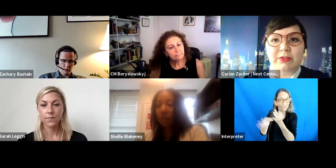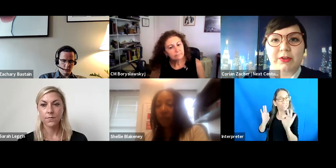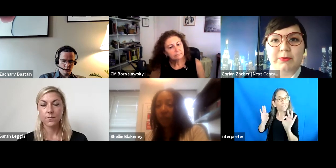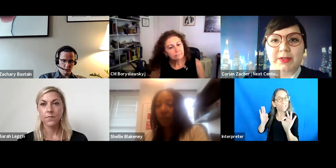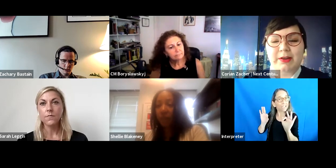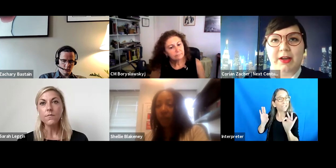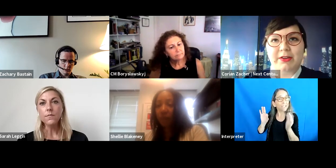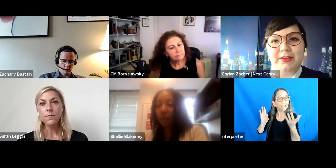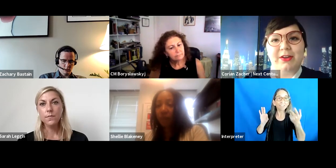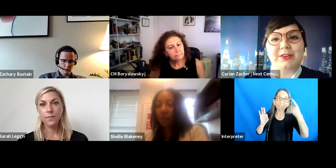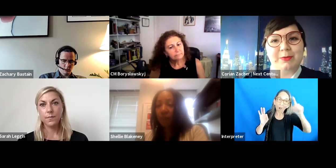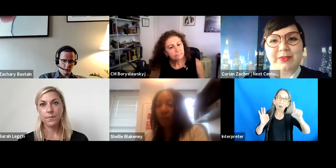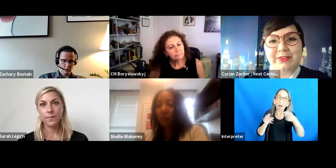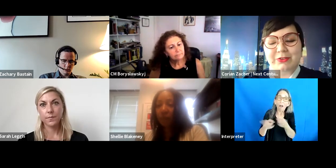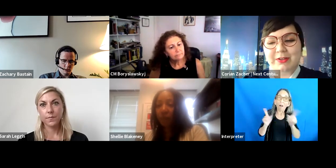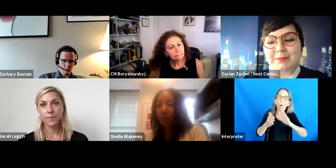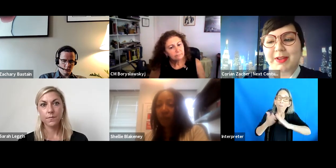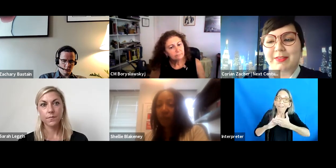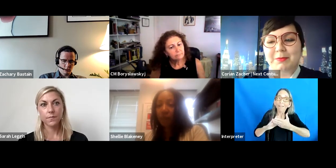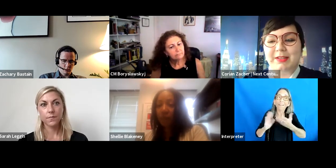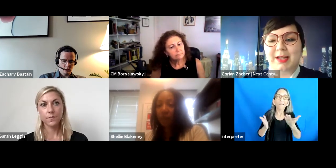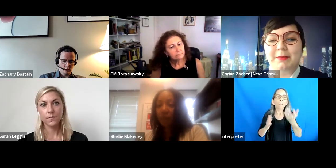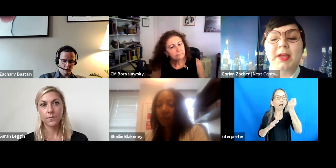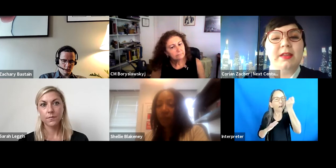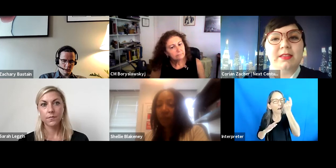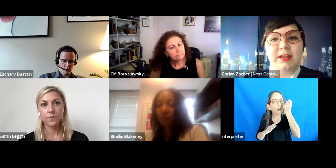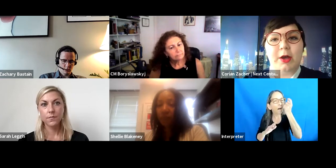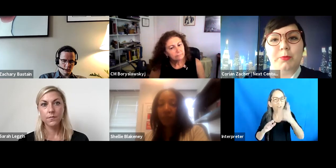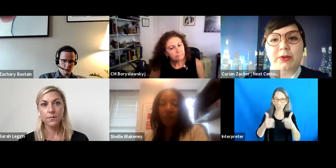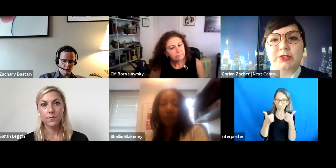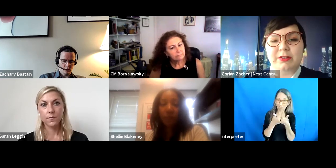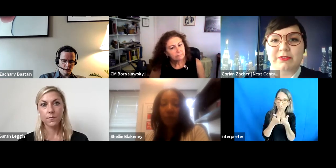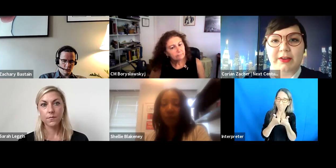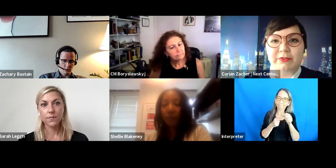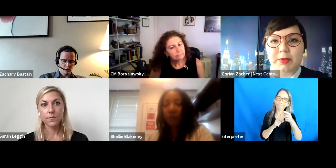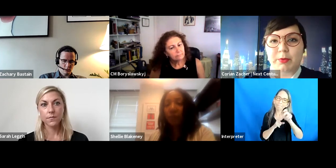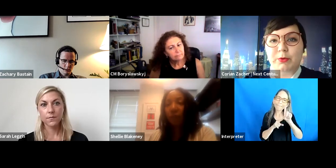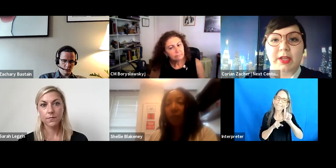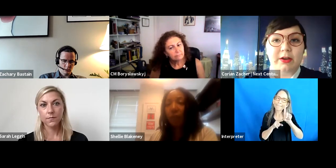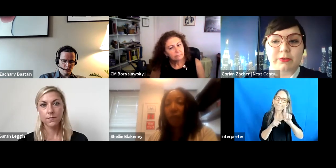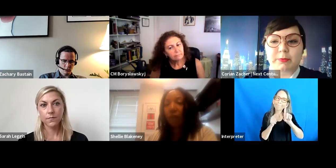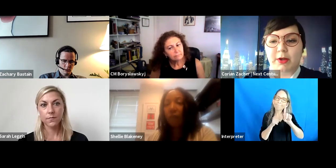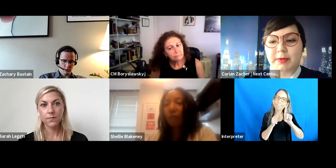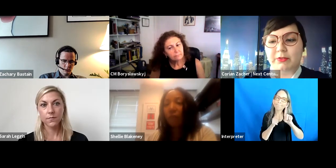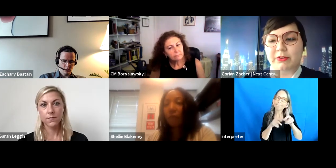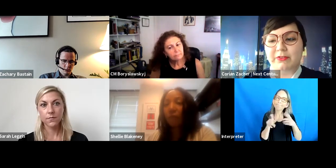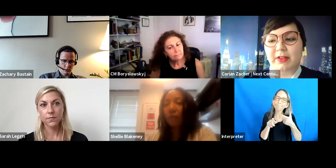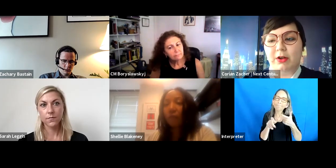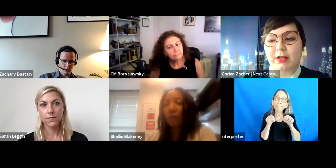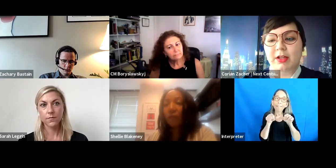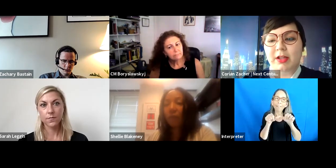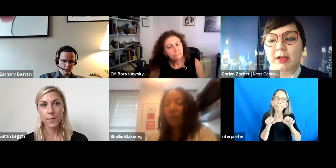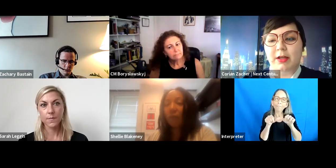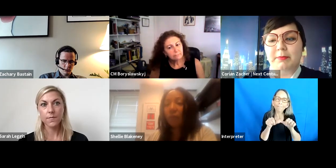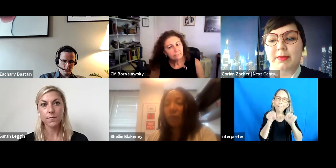those, so they're really not a good long-term solution, but in the meantime, they can help bridge the divide for people who can't afford broadband service